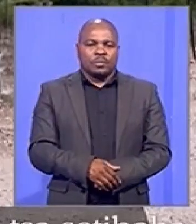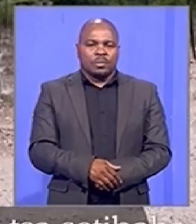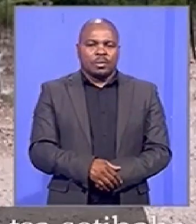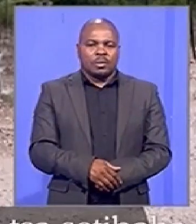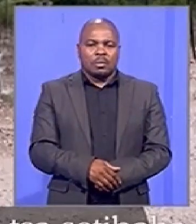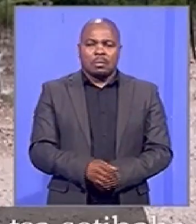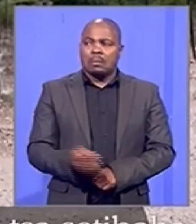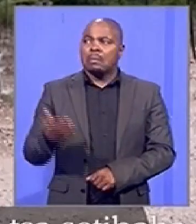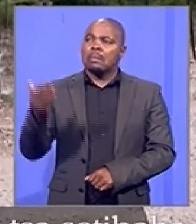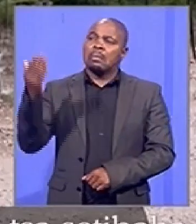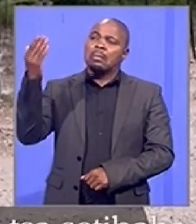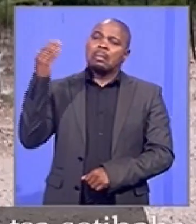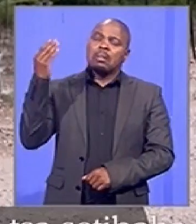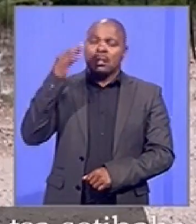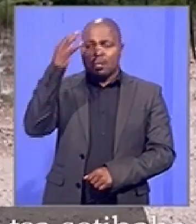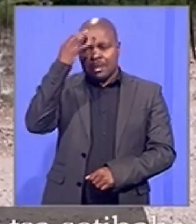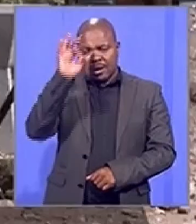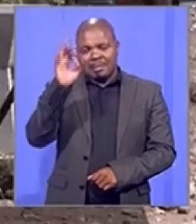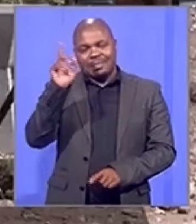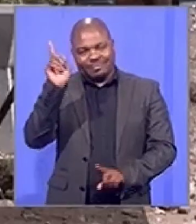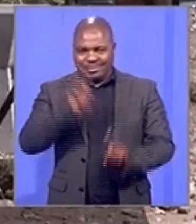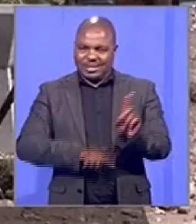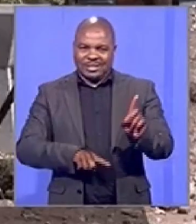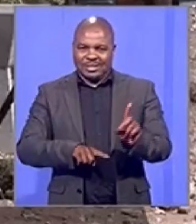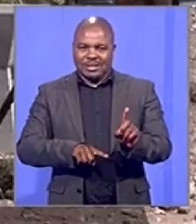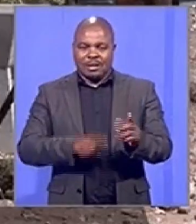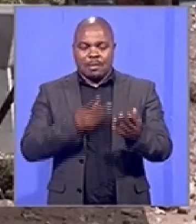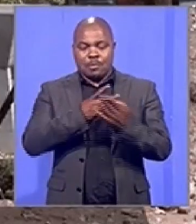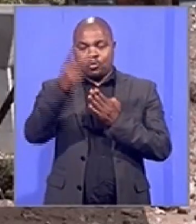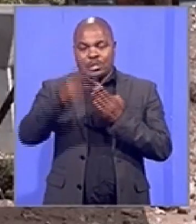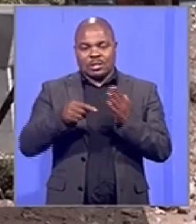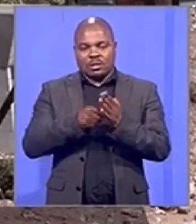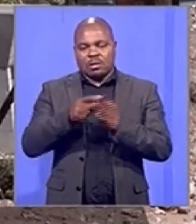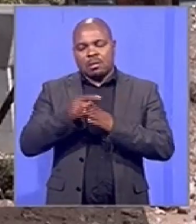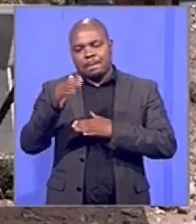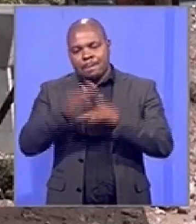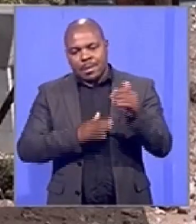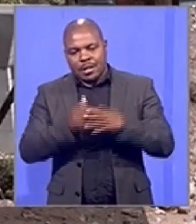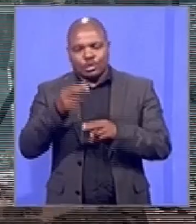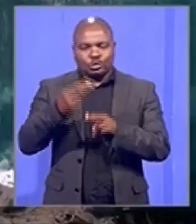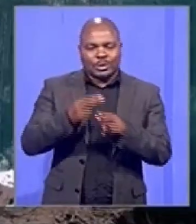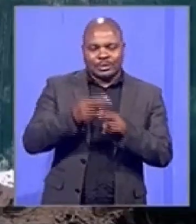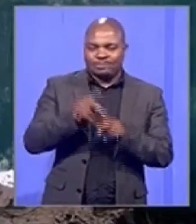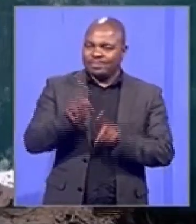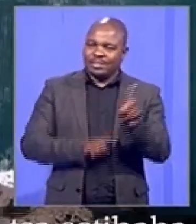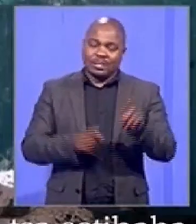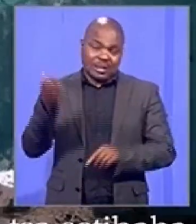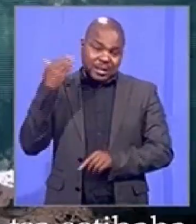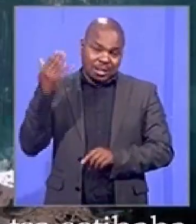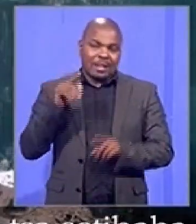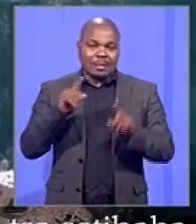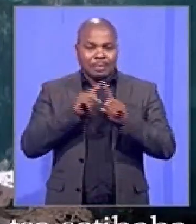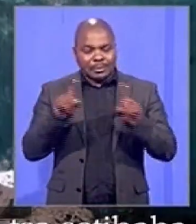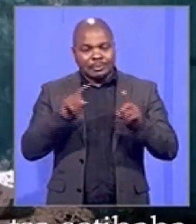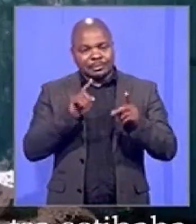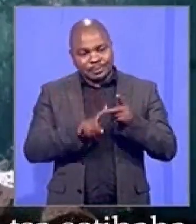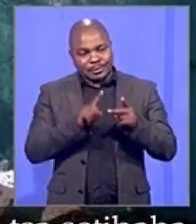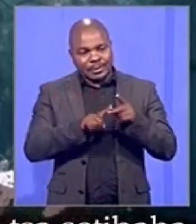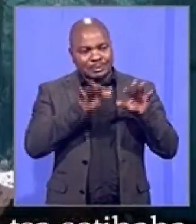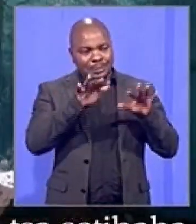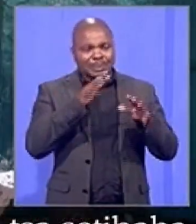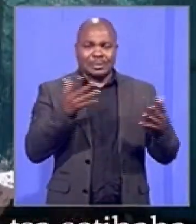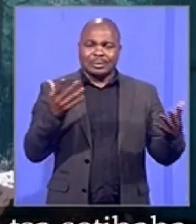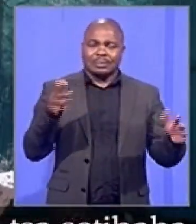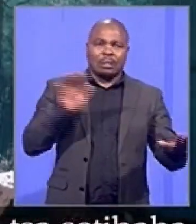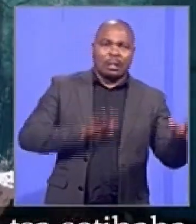Nakong e fetileng mmuso o ile wa hloleha ho phethela projeke ya kaho ya matlwana sebakeng sena, mme sena se ile sa siya baahi ba